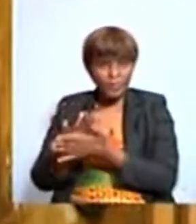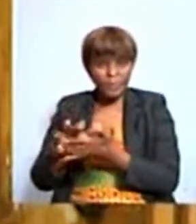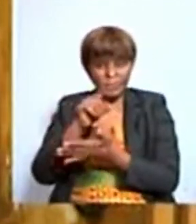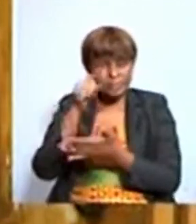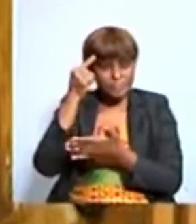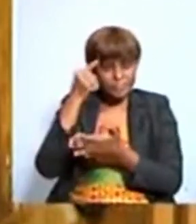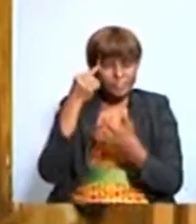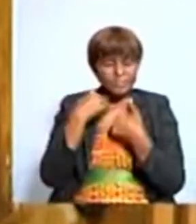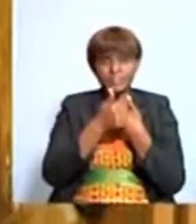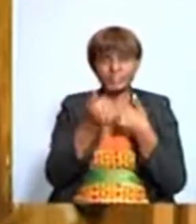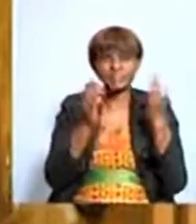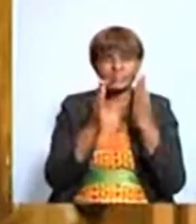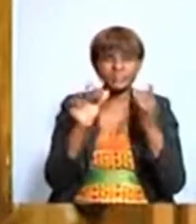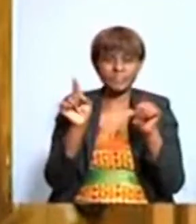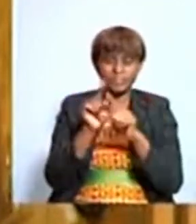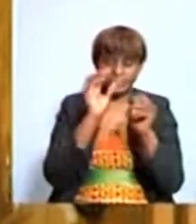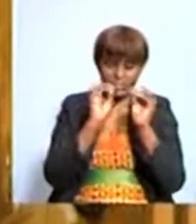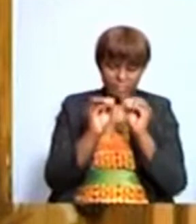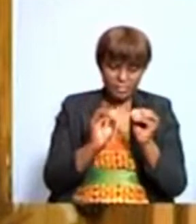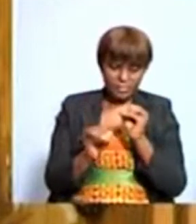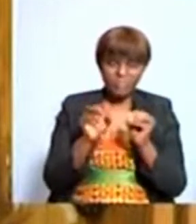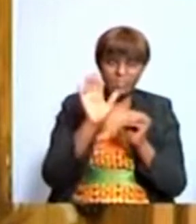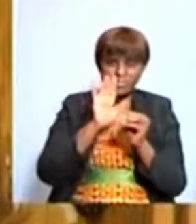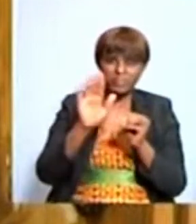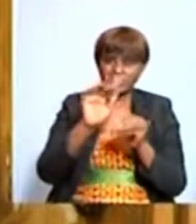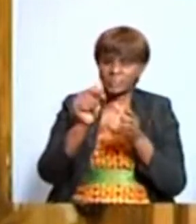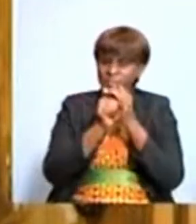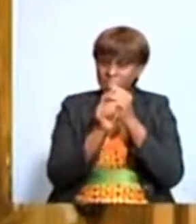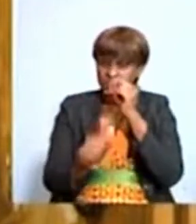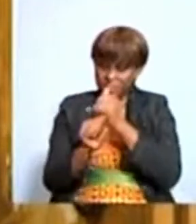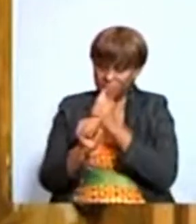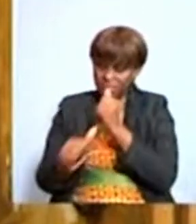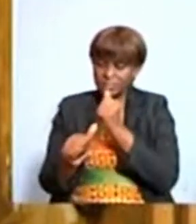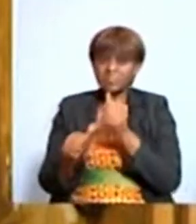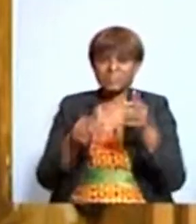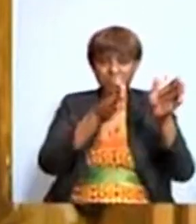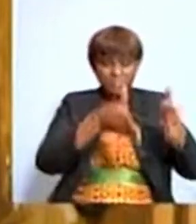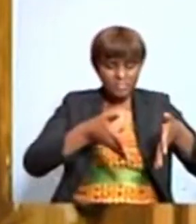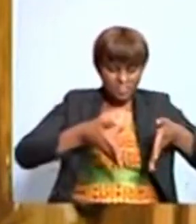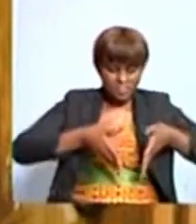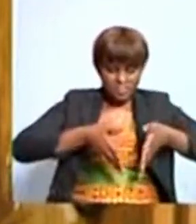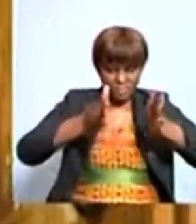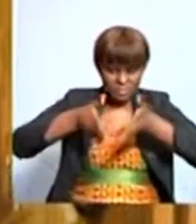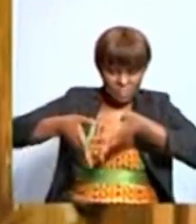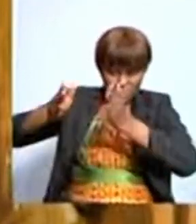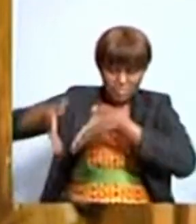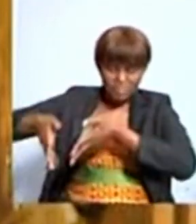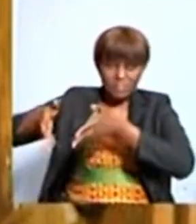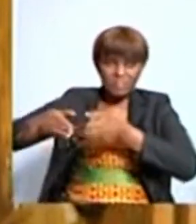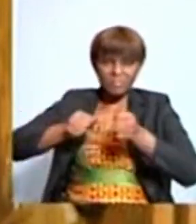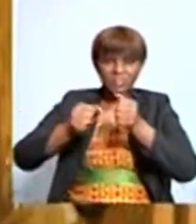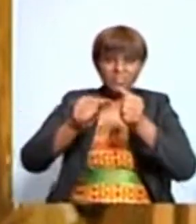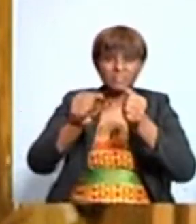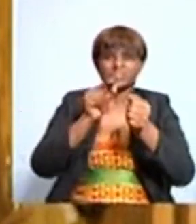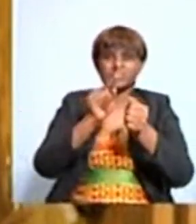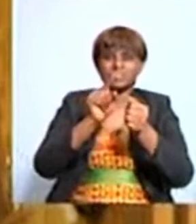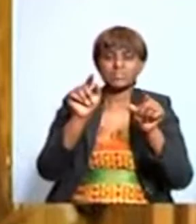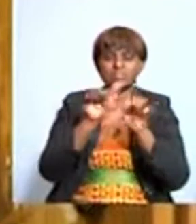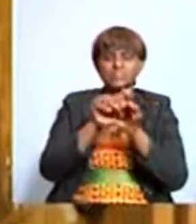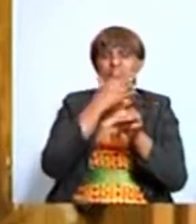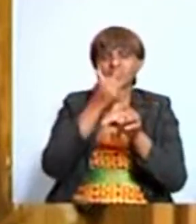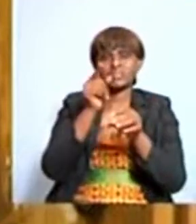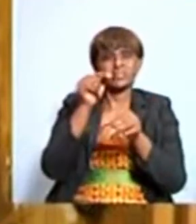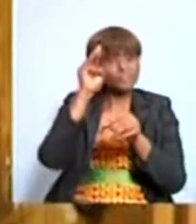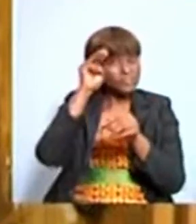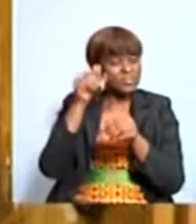government has any plans to rehabilitate the sewerage system in Justin Kabe ward in Mandevu parliamentary constituency, and in response